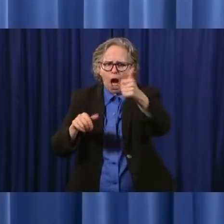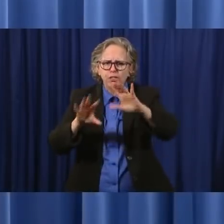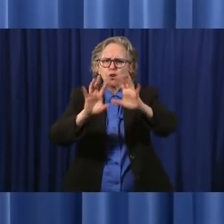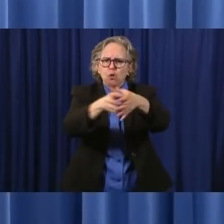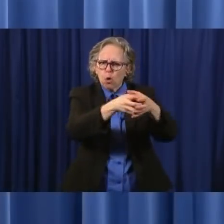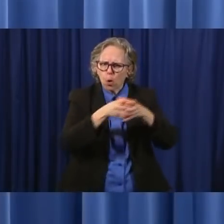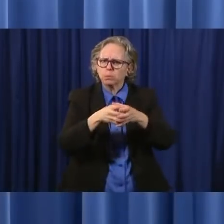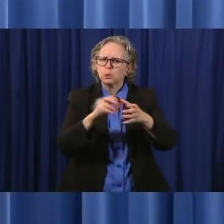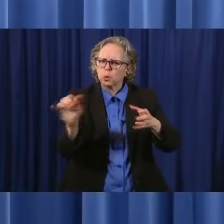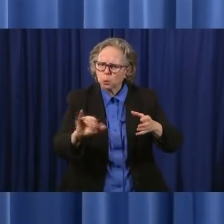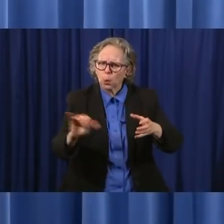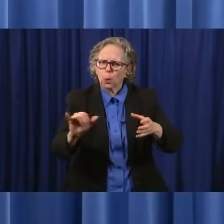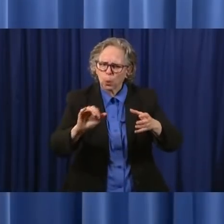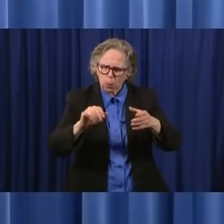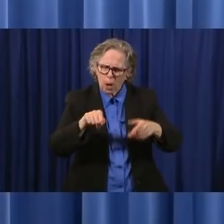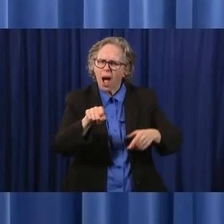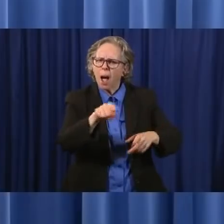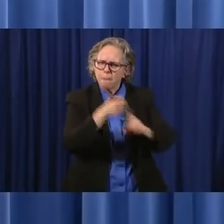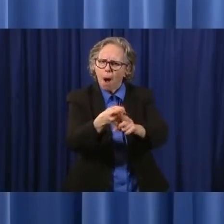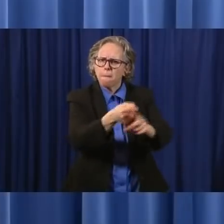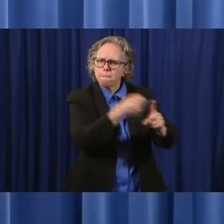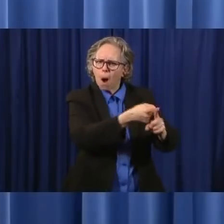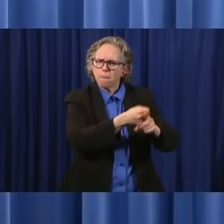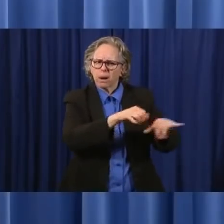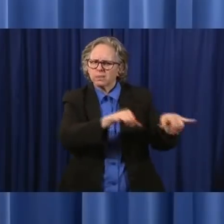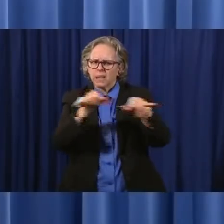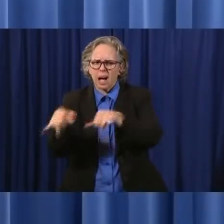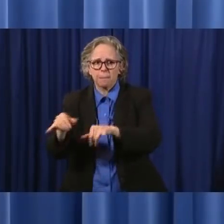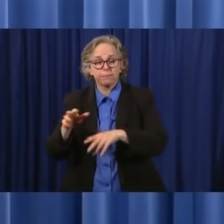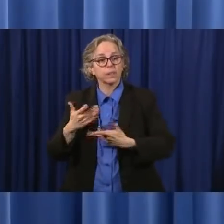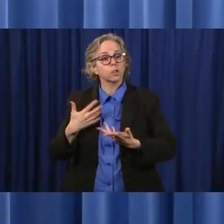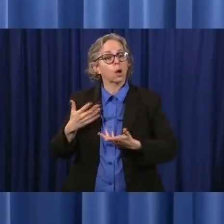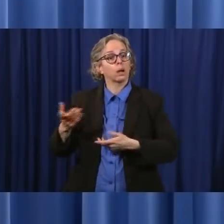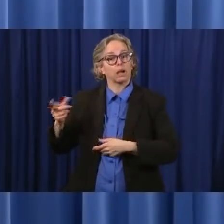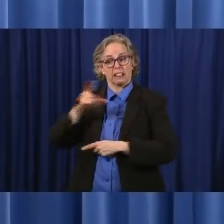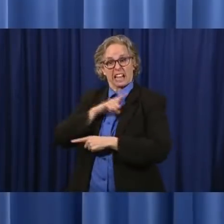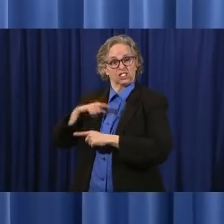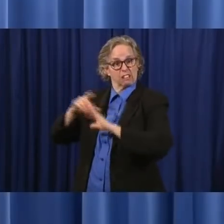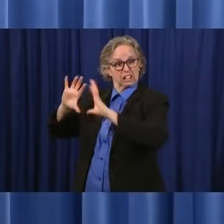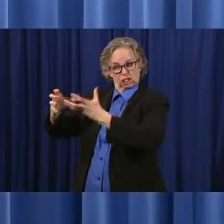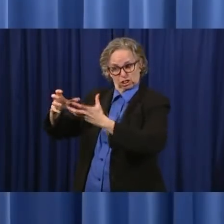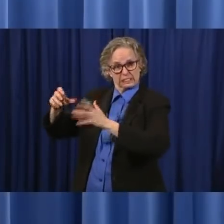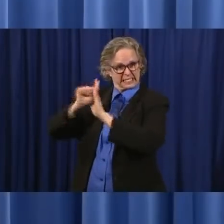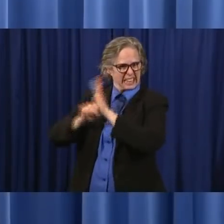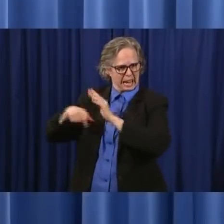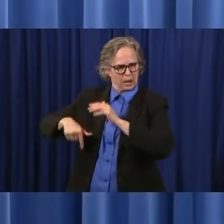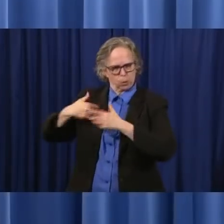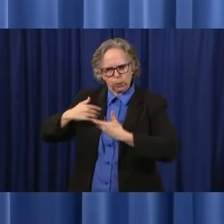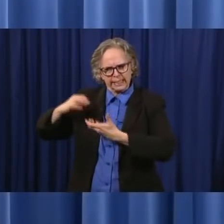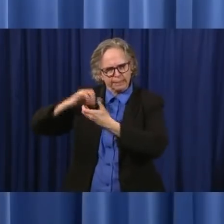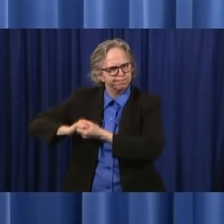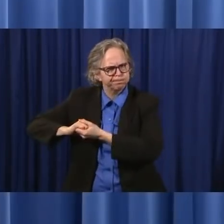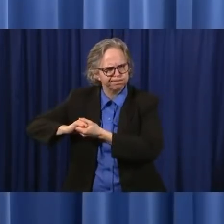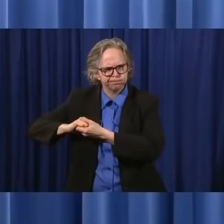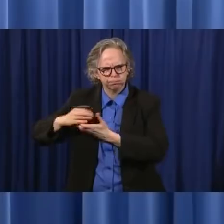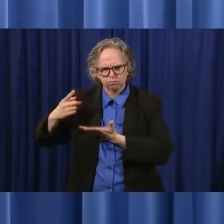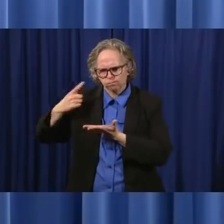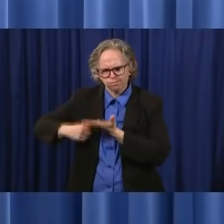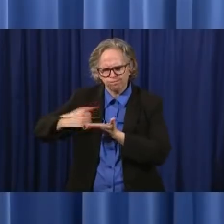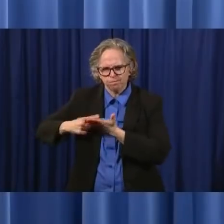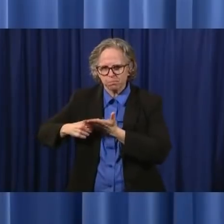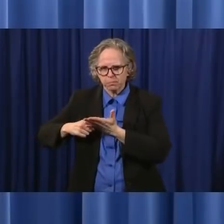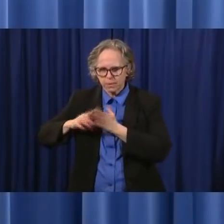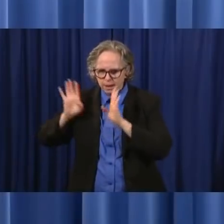With the state legislature's help, we put a lot of more emphasis